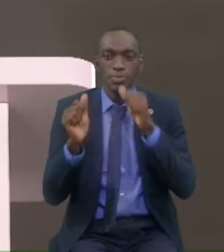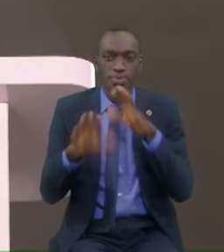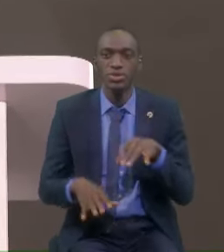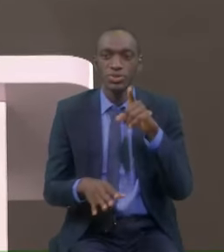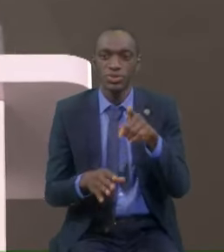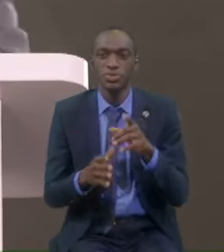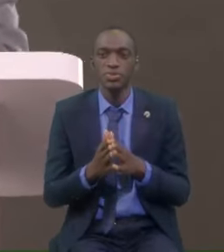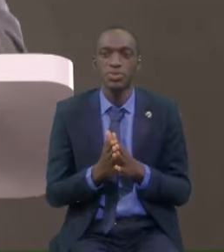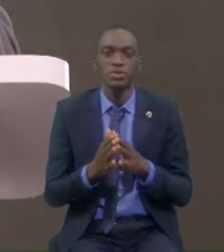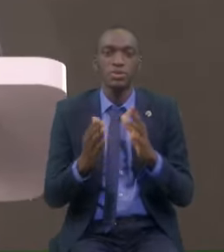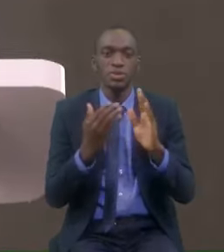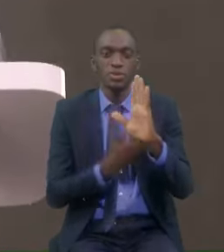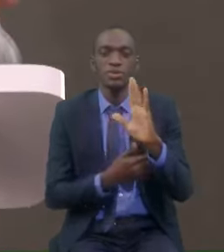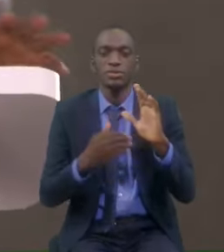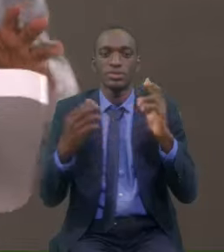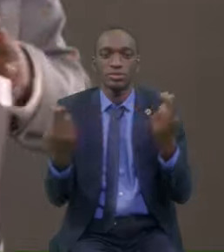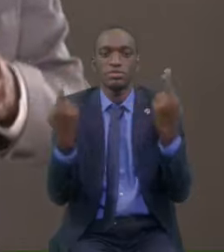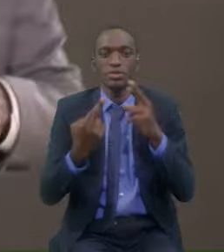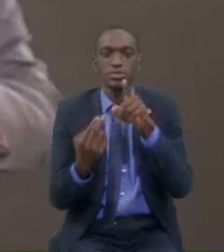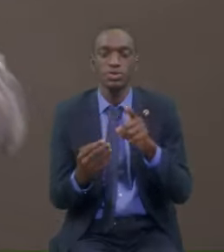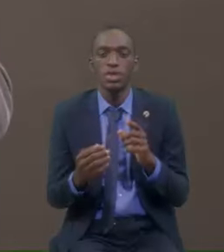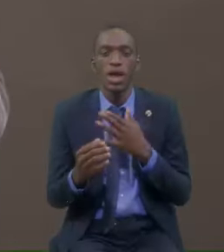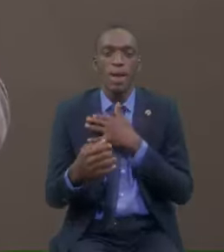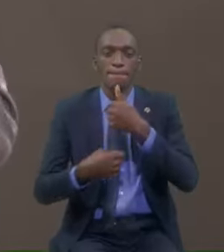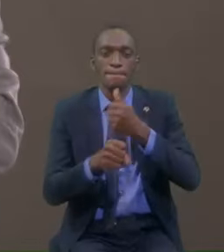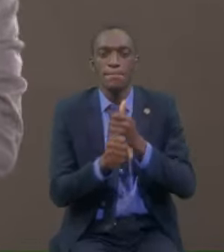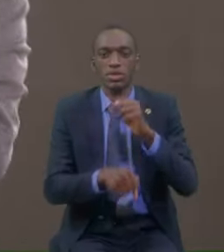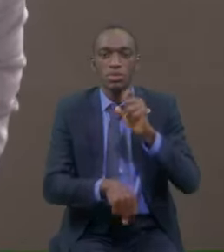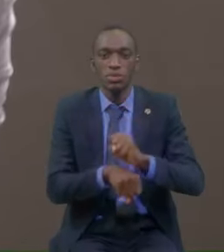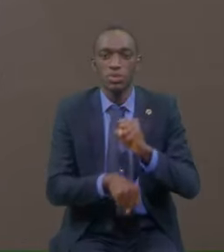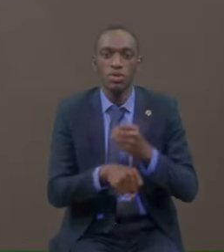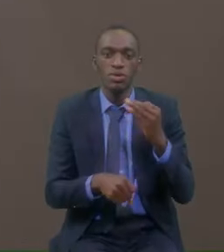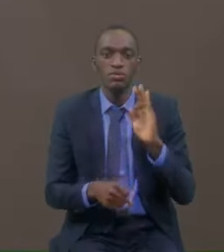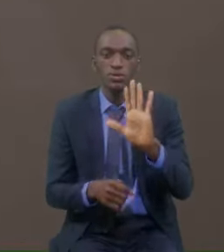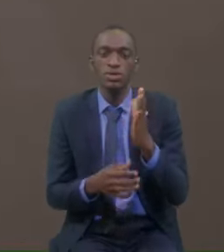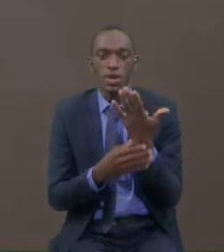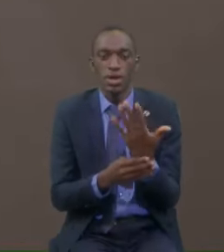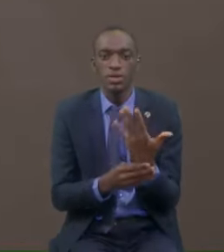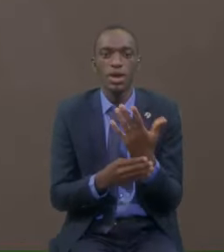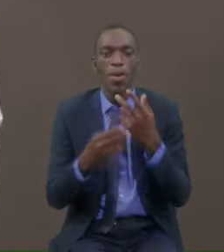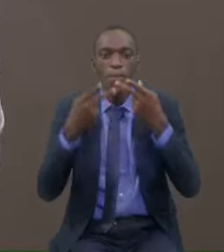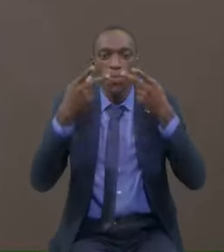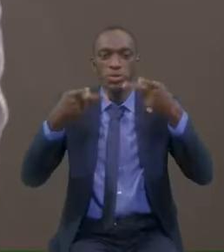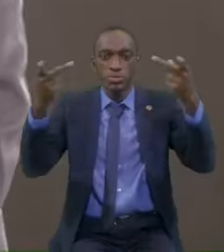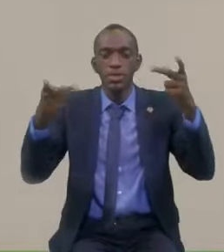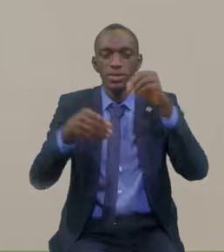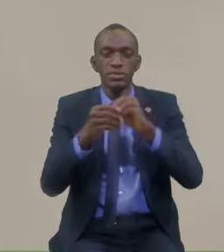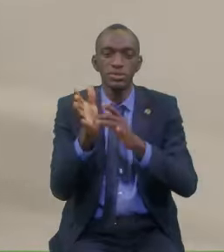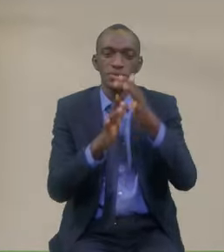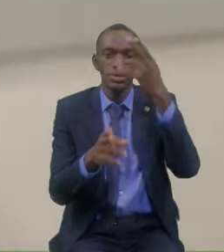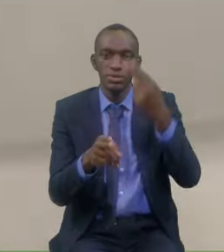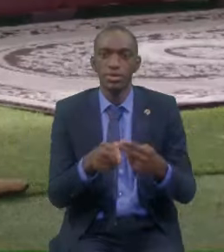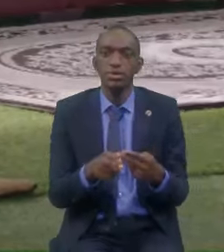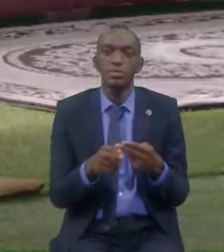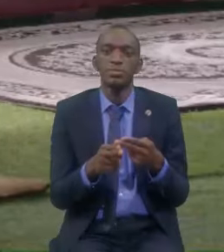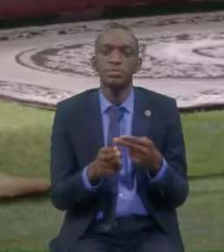you, and make the work of your hand prosper in Jesus' name.